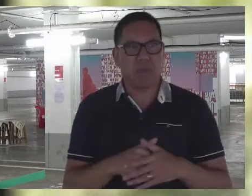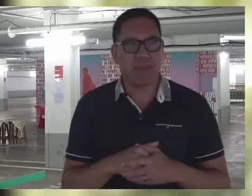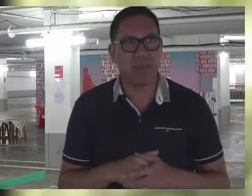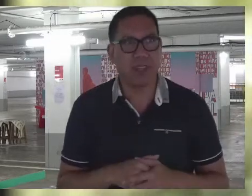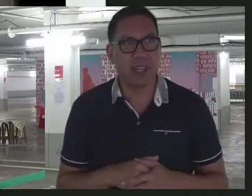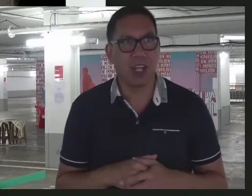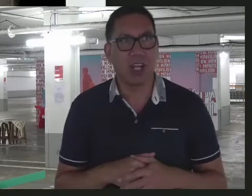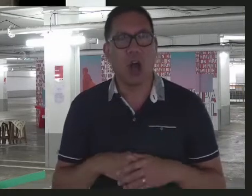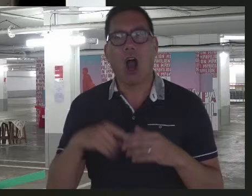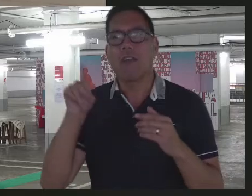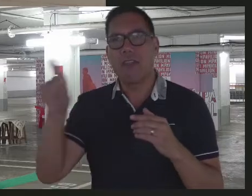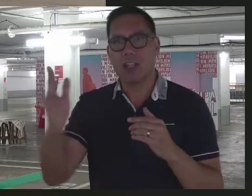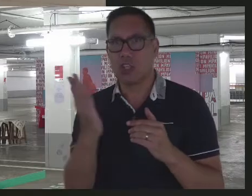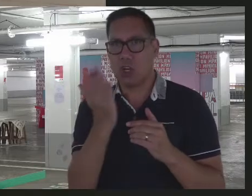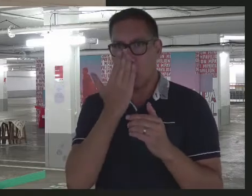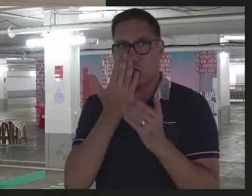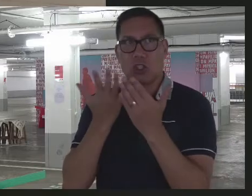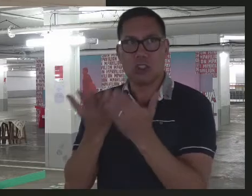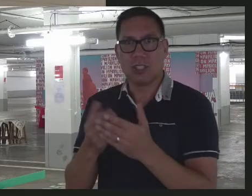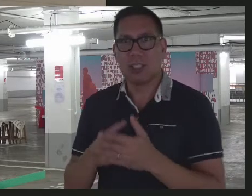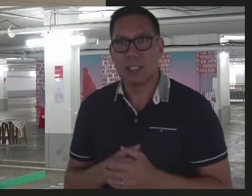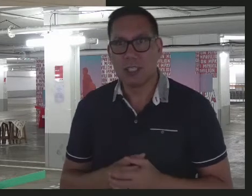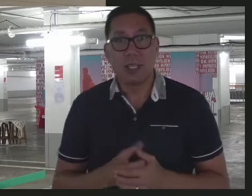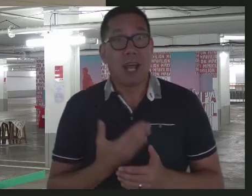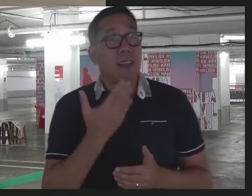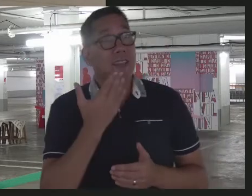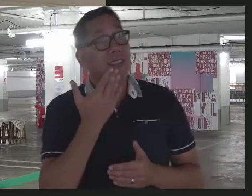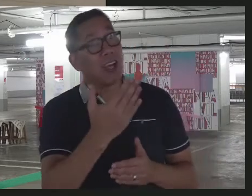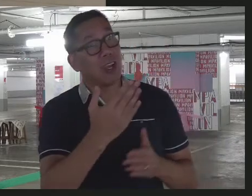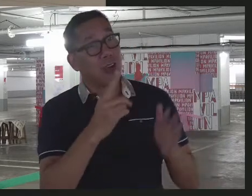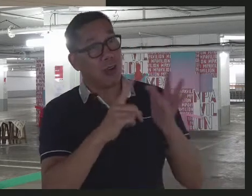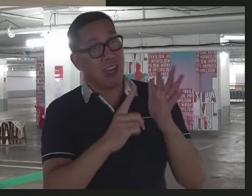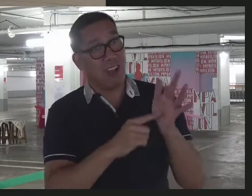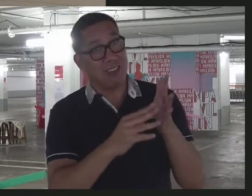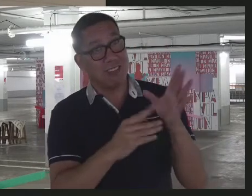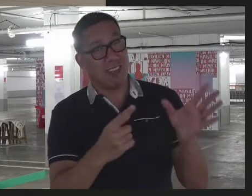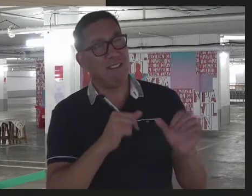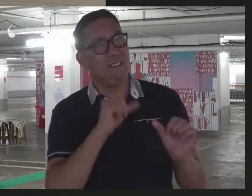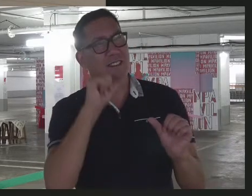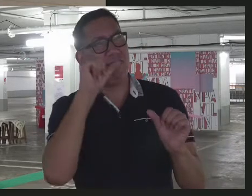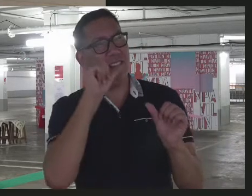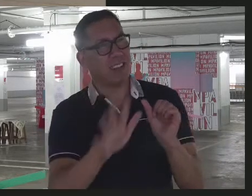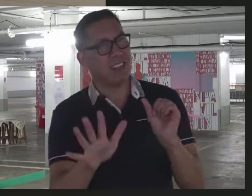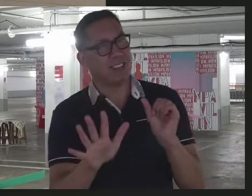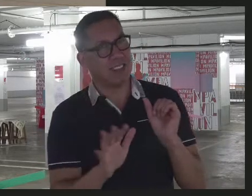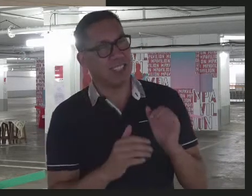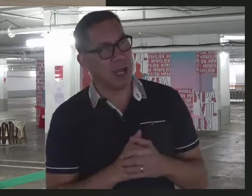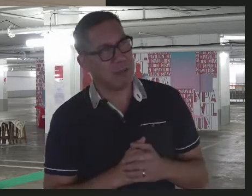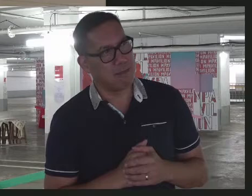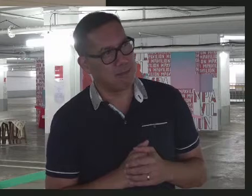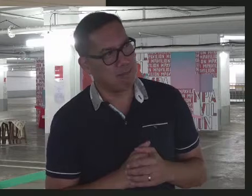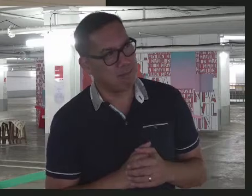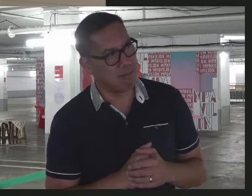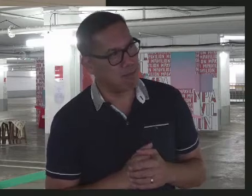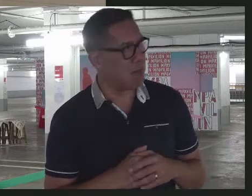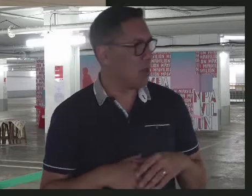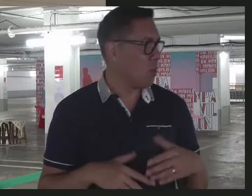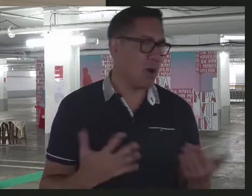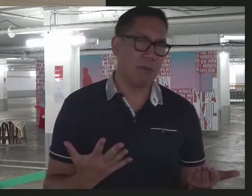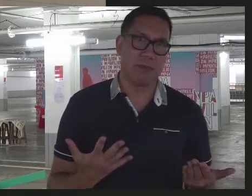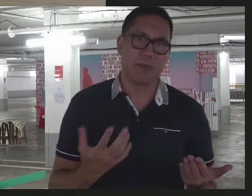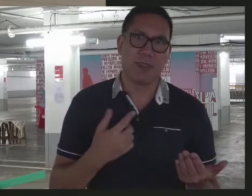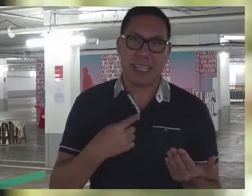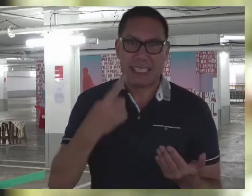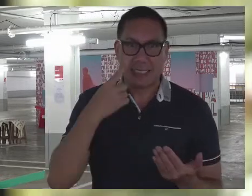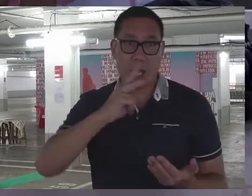that's that one close note. Thanks a lot, Eliza. Yeah, that's fantastic. Well, as we can